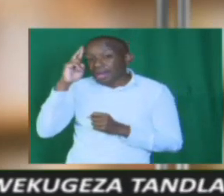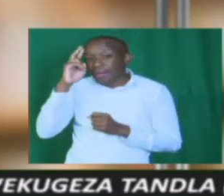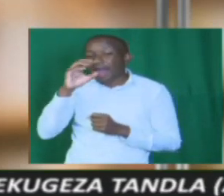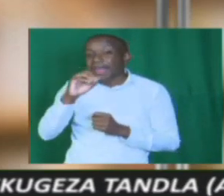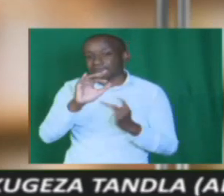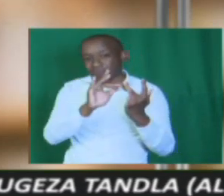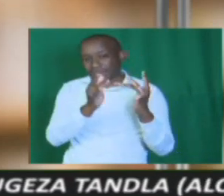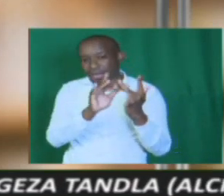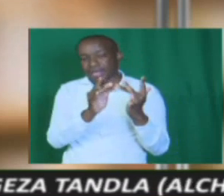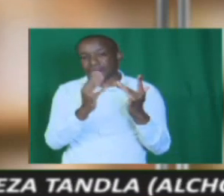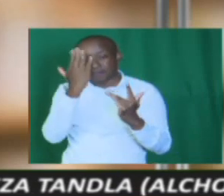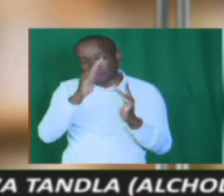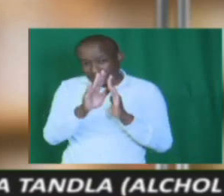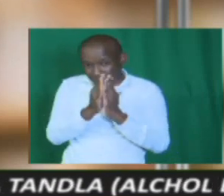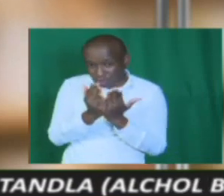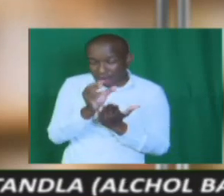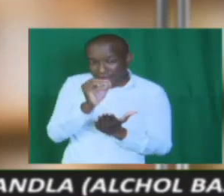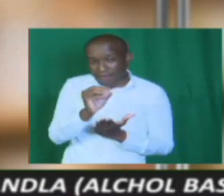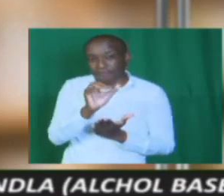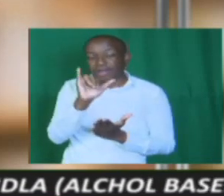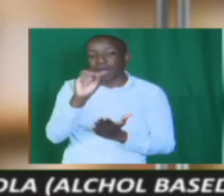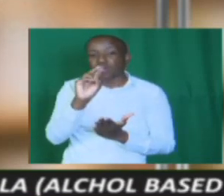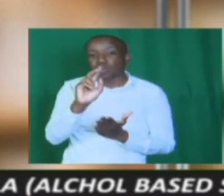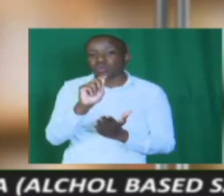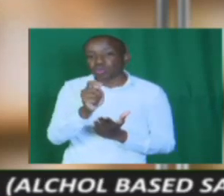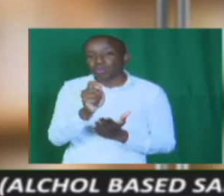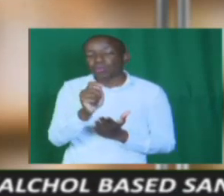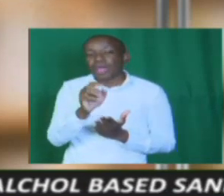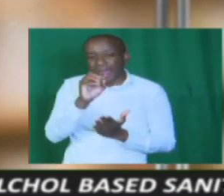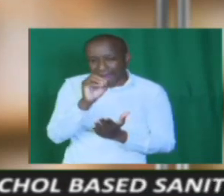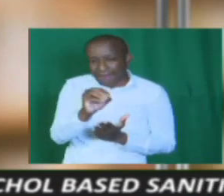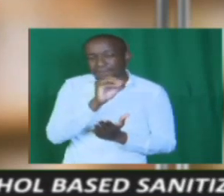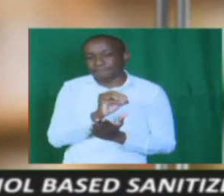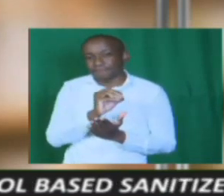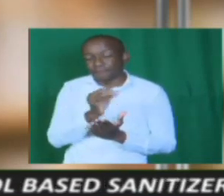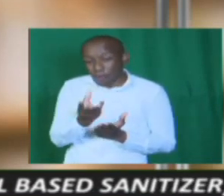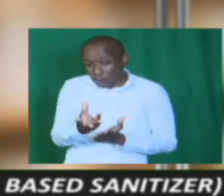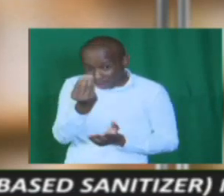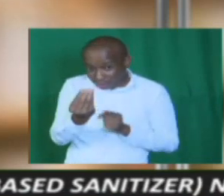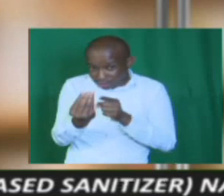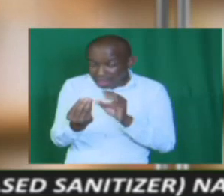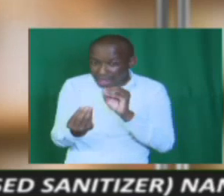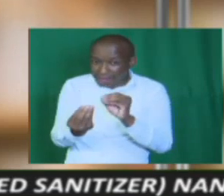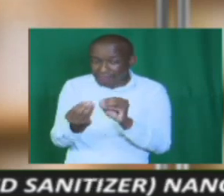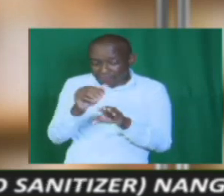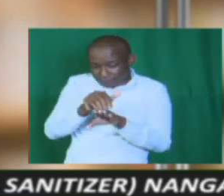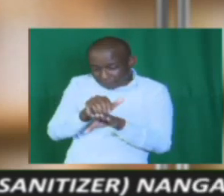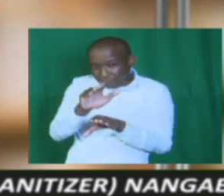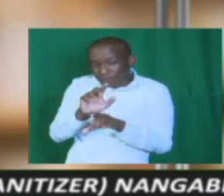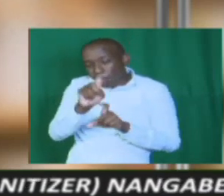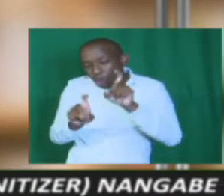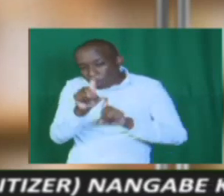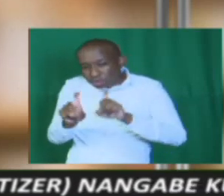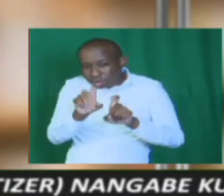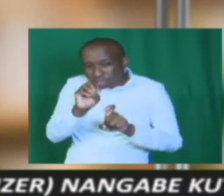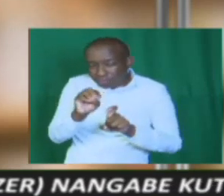live on Facebook. We are also live on YouTube. And please feel free to use our WhatsApp number to text us any questions that you